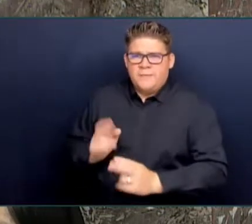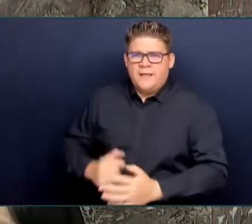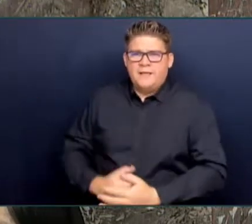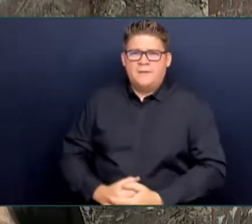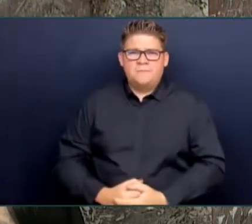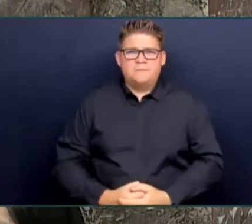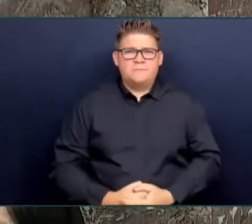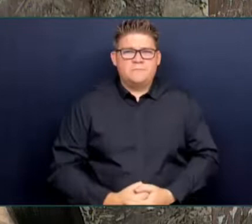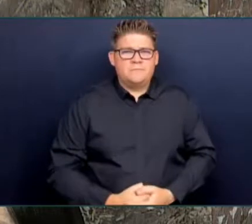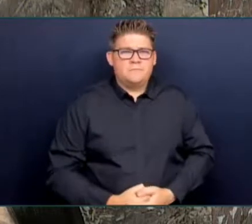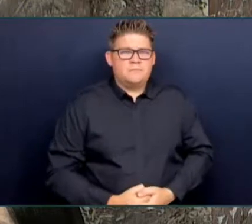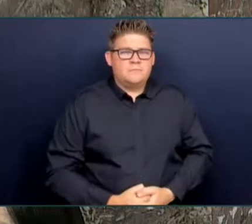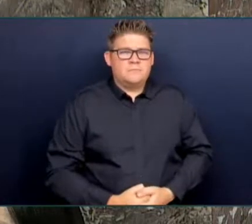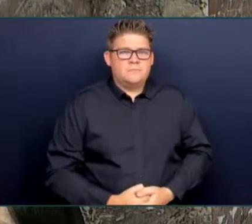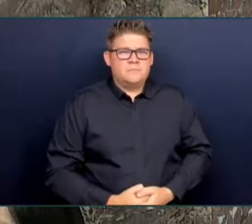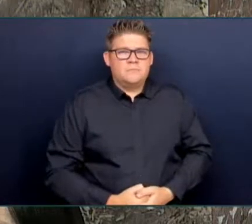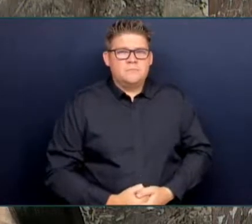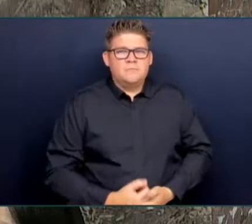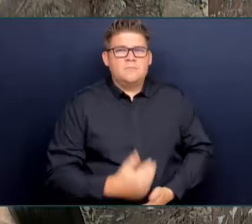Members.